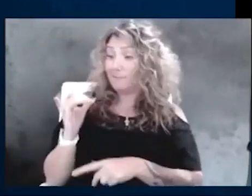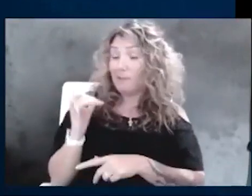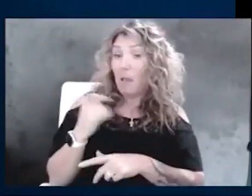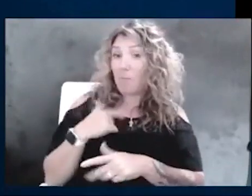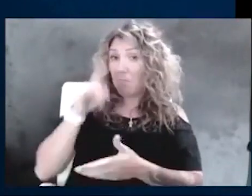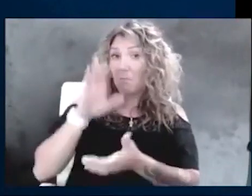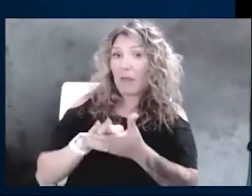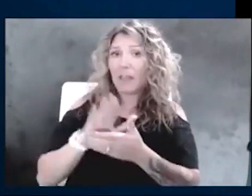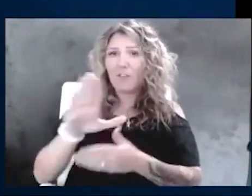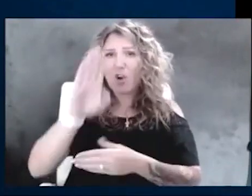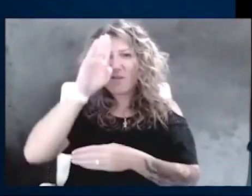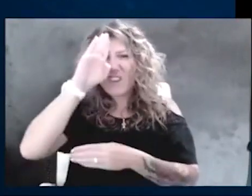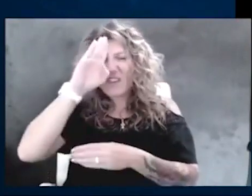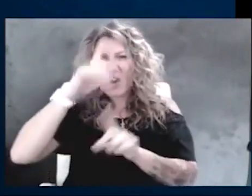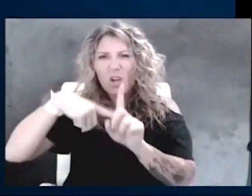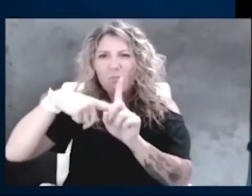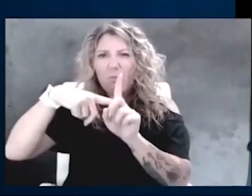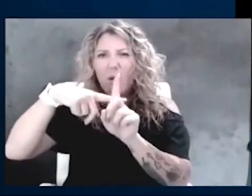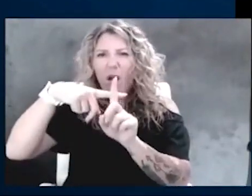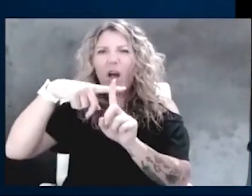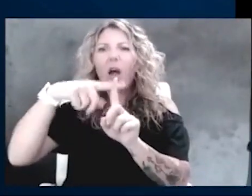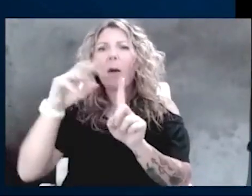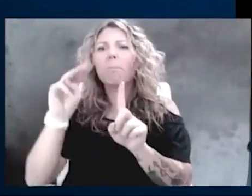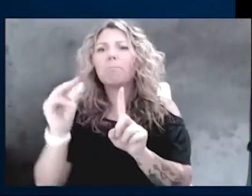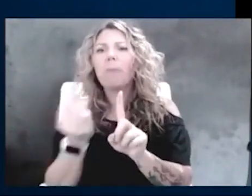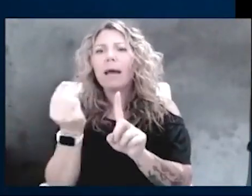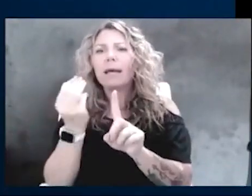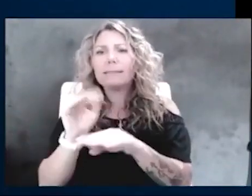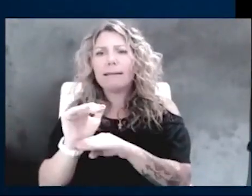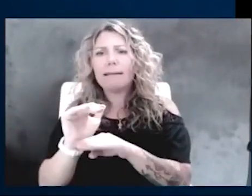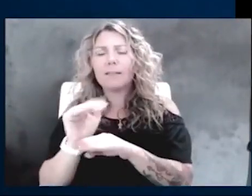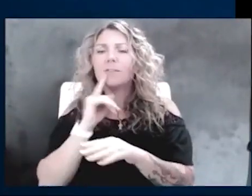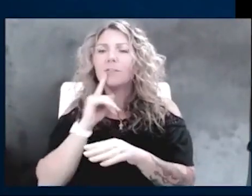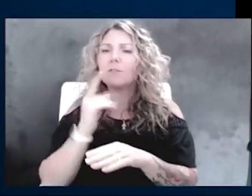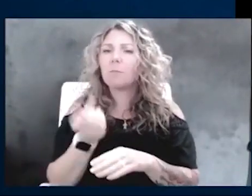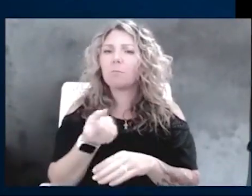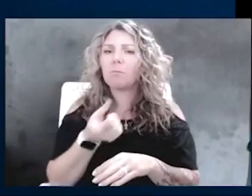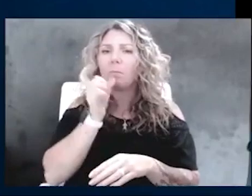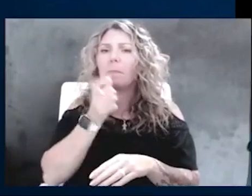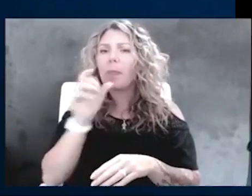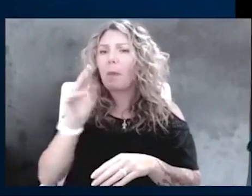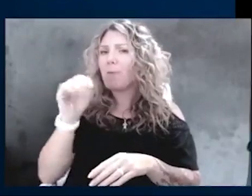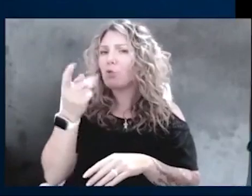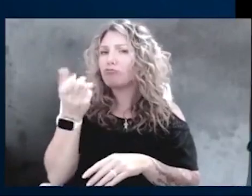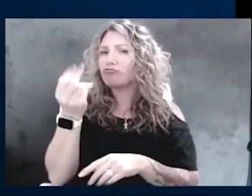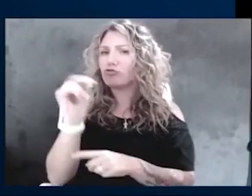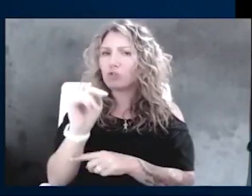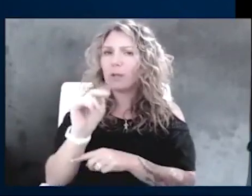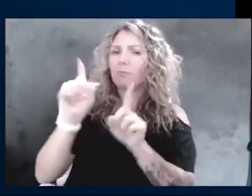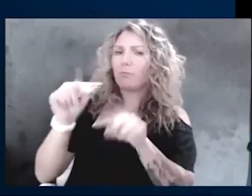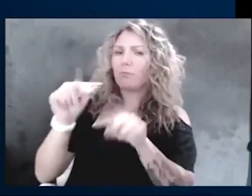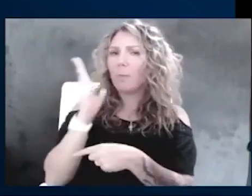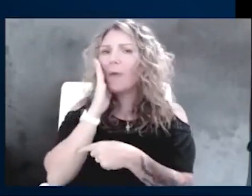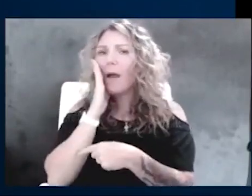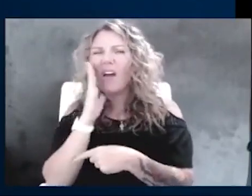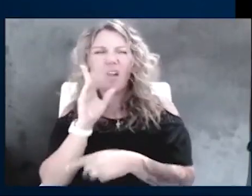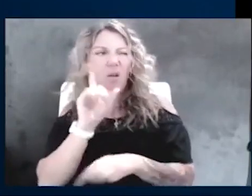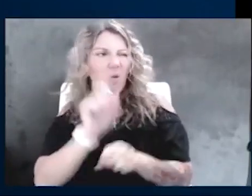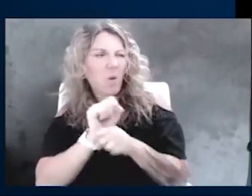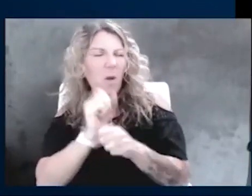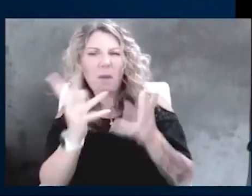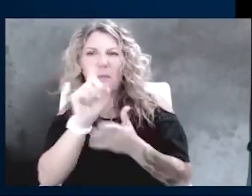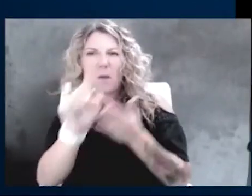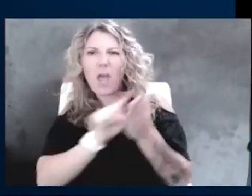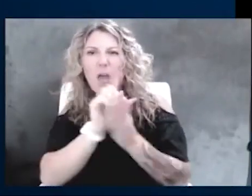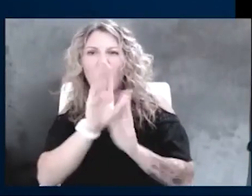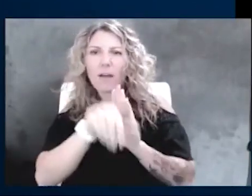little bit Monday evening, so we hit her with some Motrin, put her to bed. I was at work for maybe an hour and a half, and they called and